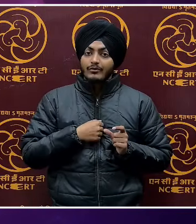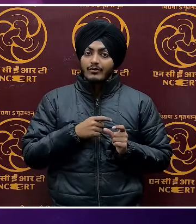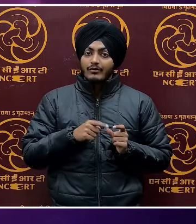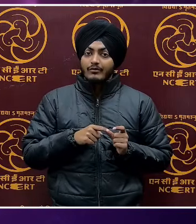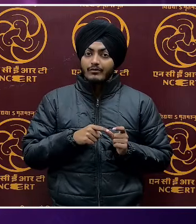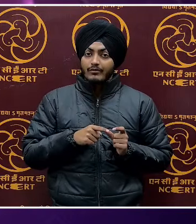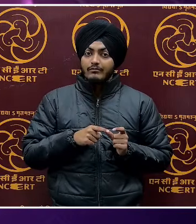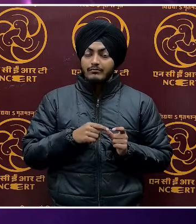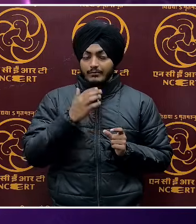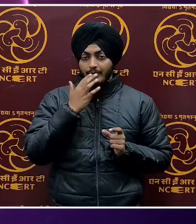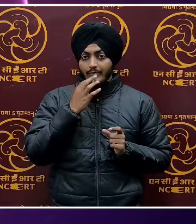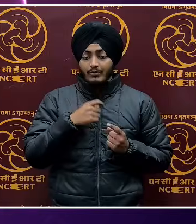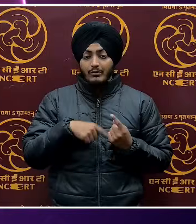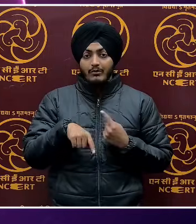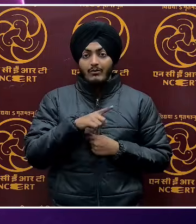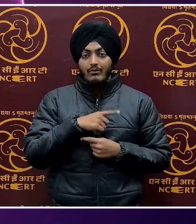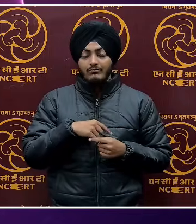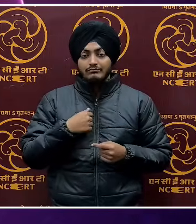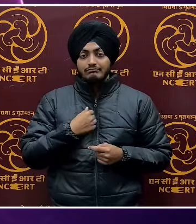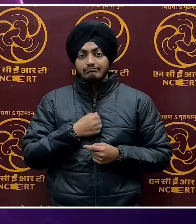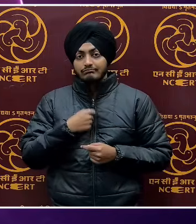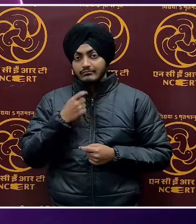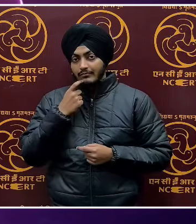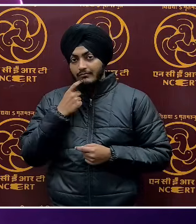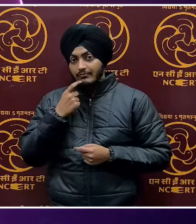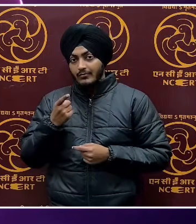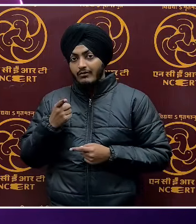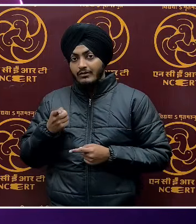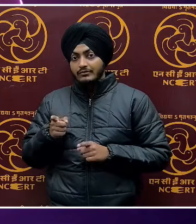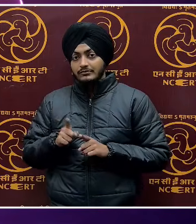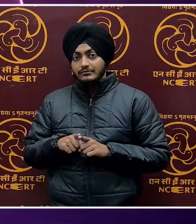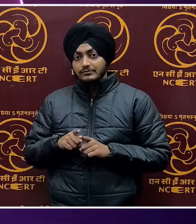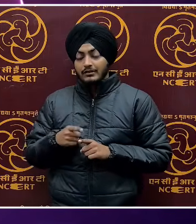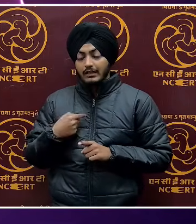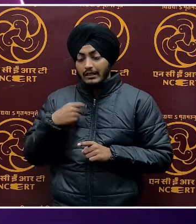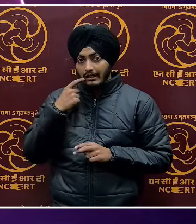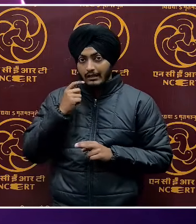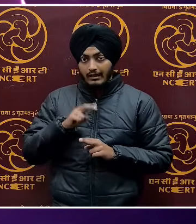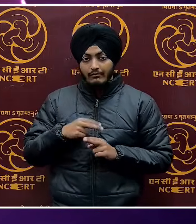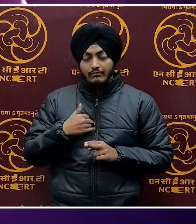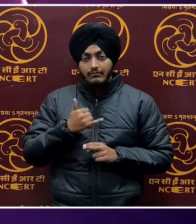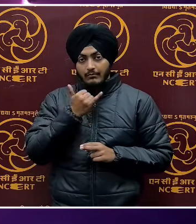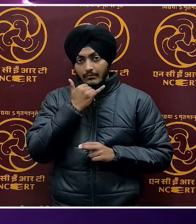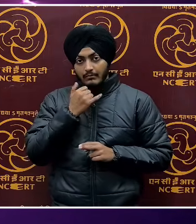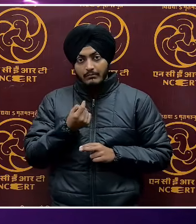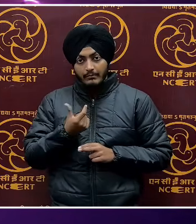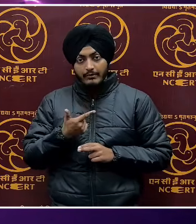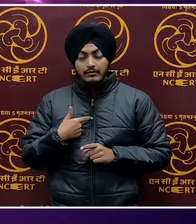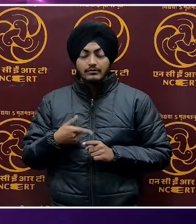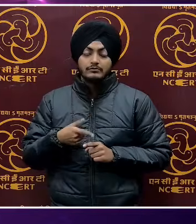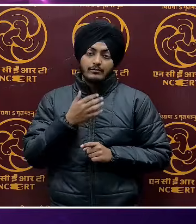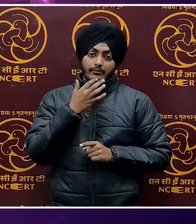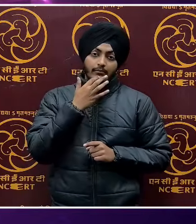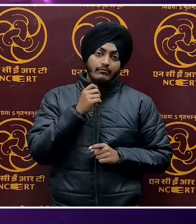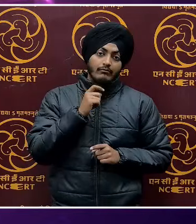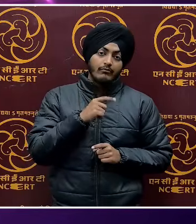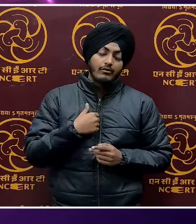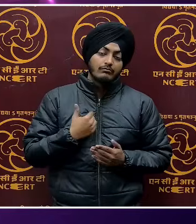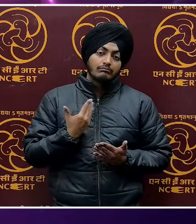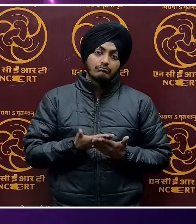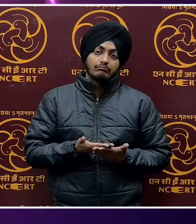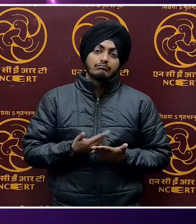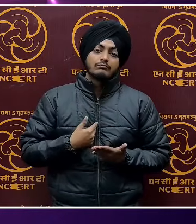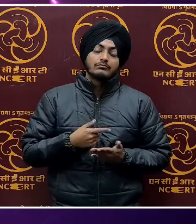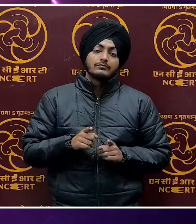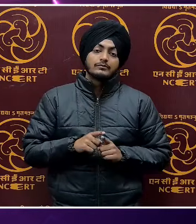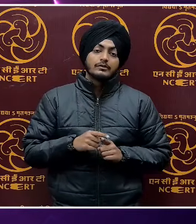absolutely important to apologize when you are in a wrong or you have done something wrong. Right. It is important to take accountability for